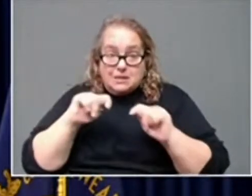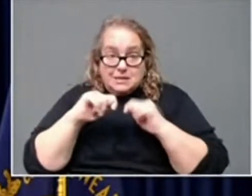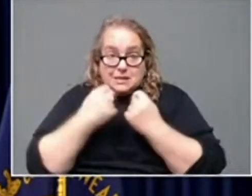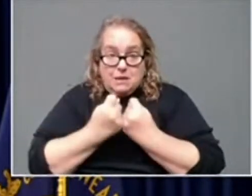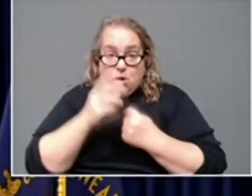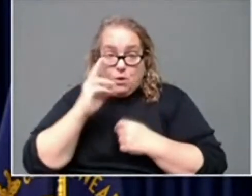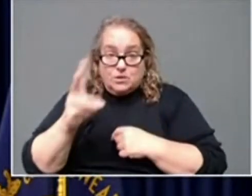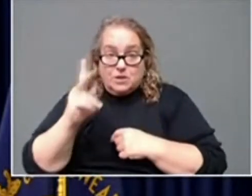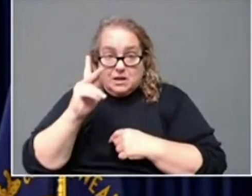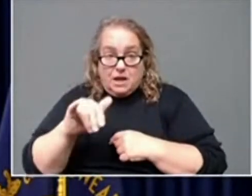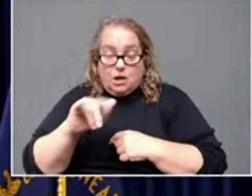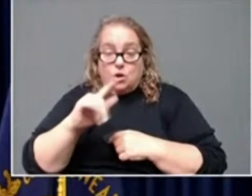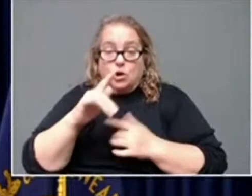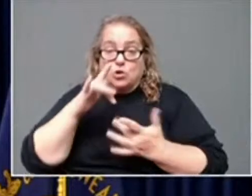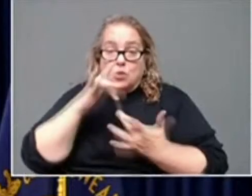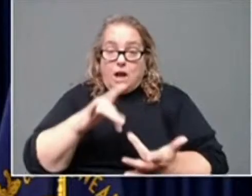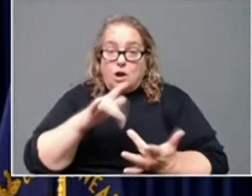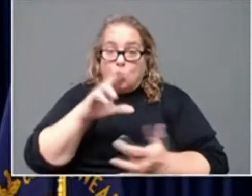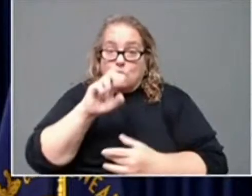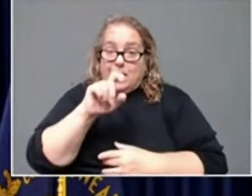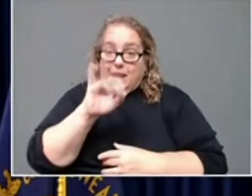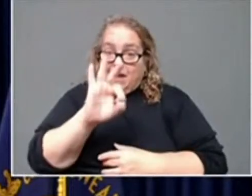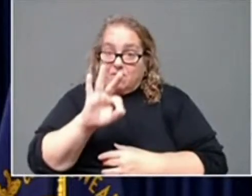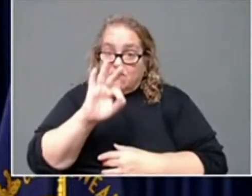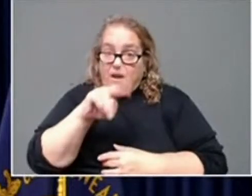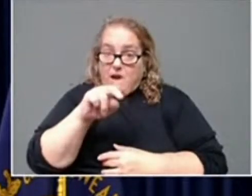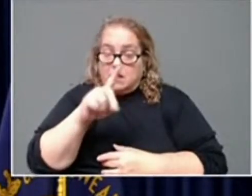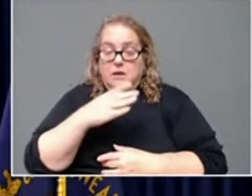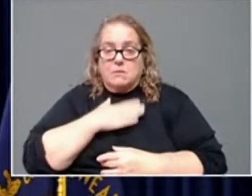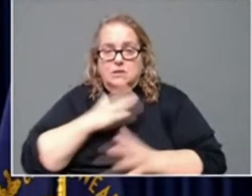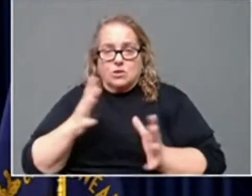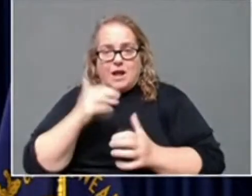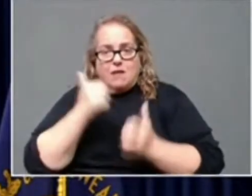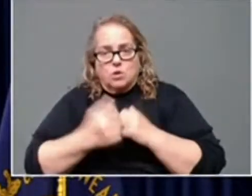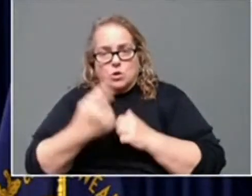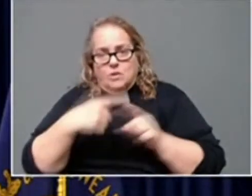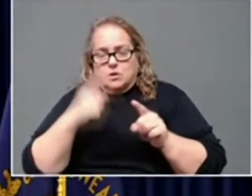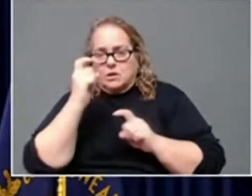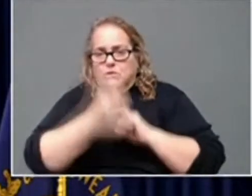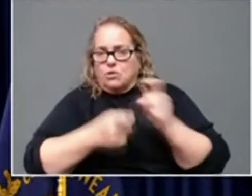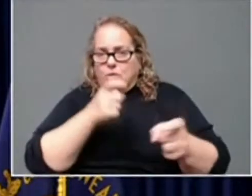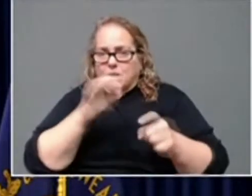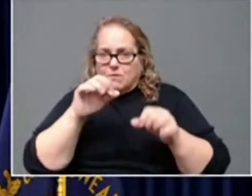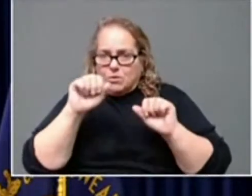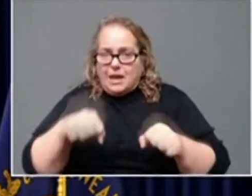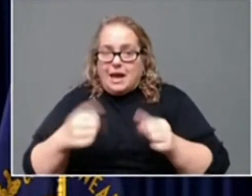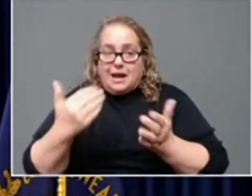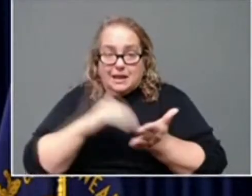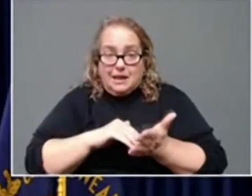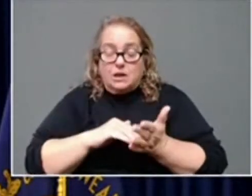Relief Fund and encouraged everyone to contribute if you're able. Again, you can donate at